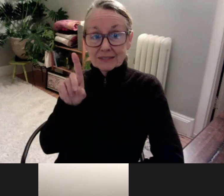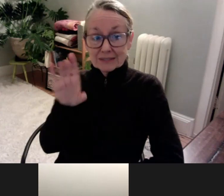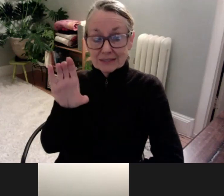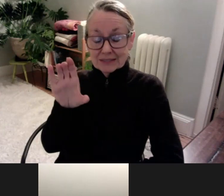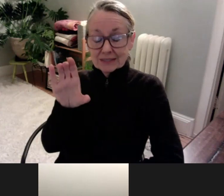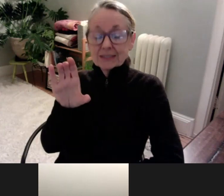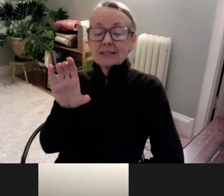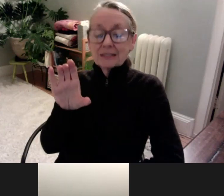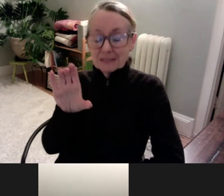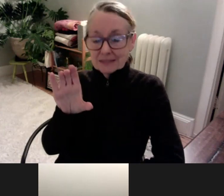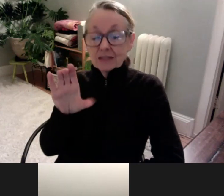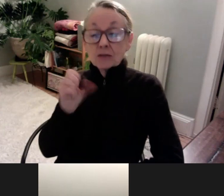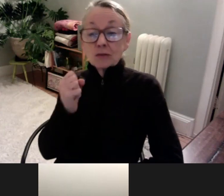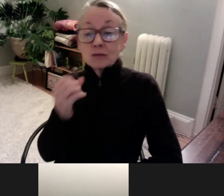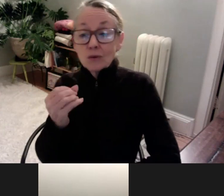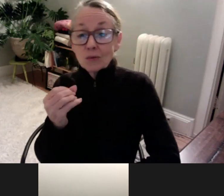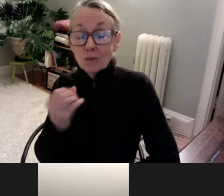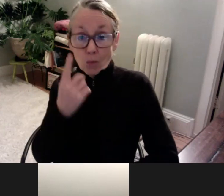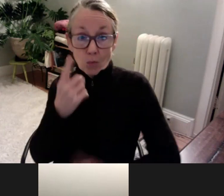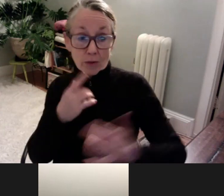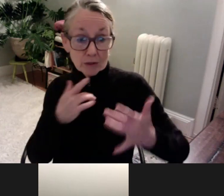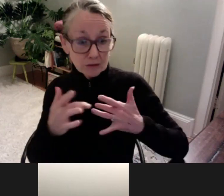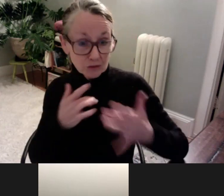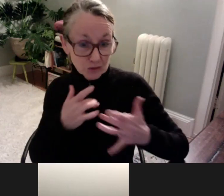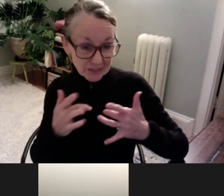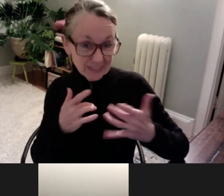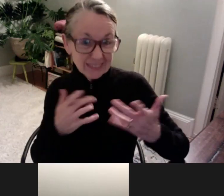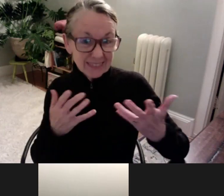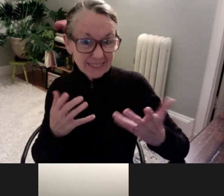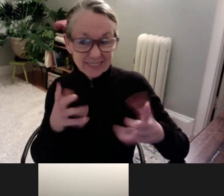that one of the concerns where people are a little bit